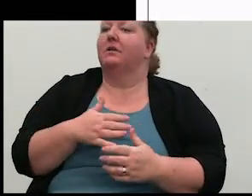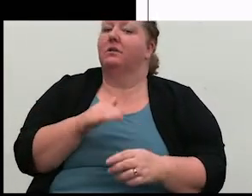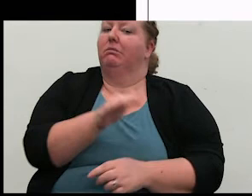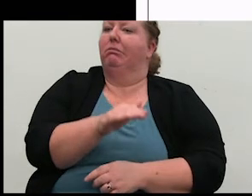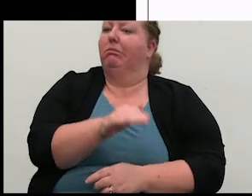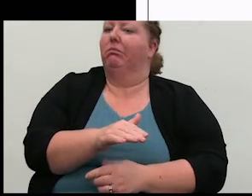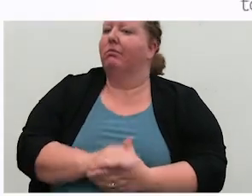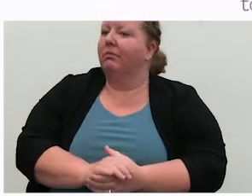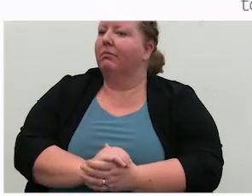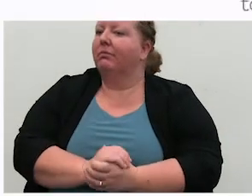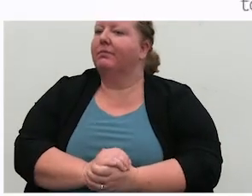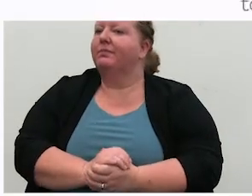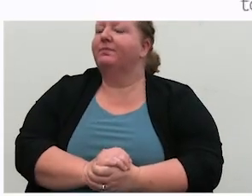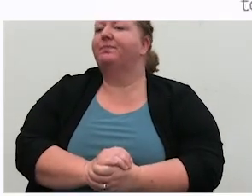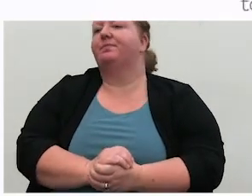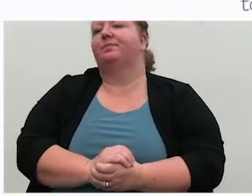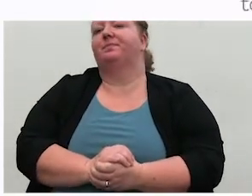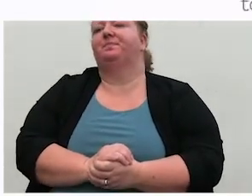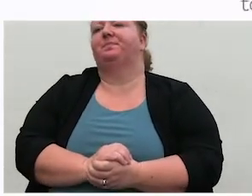boost.